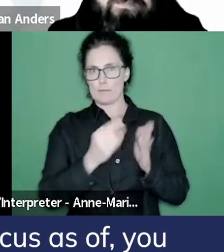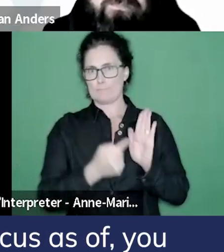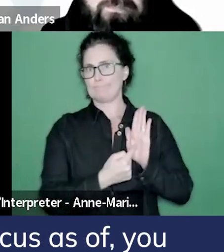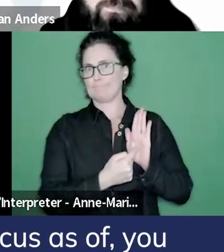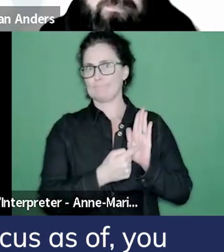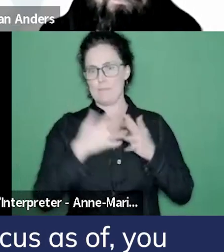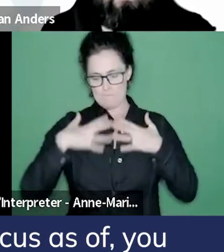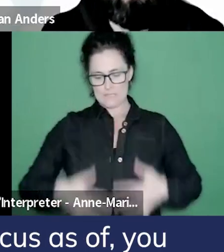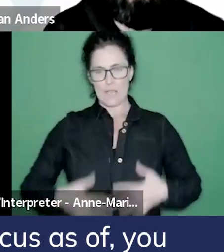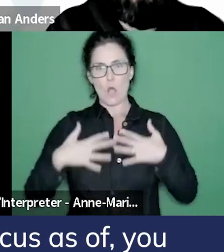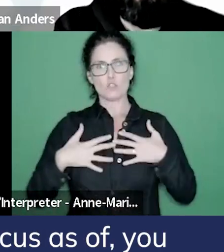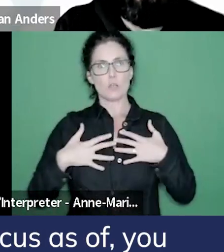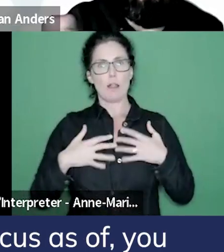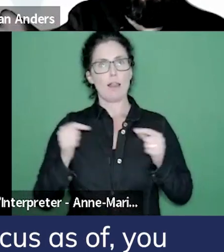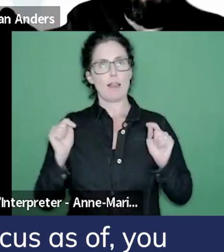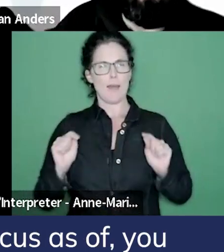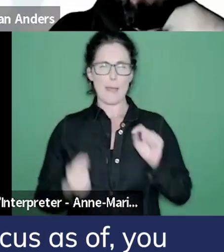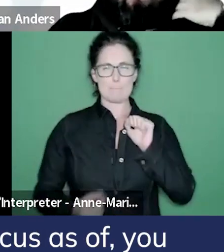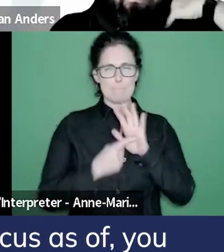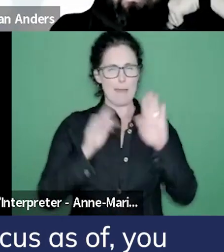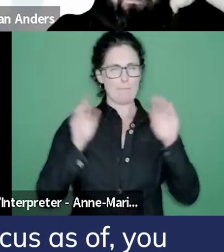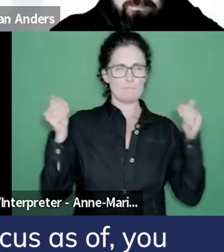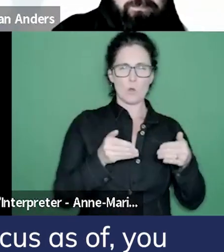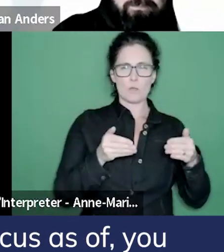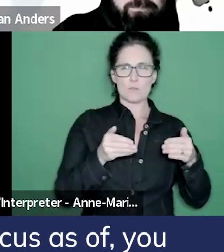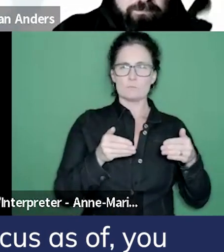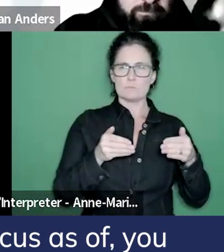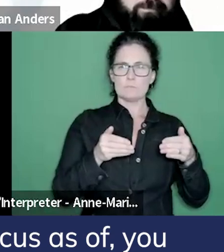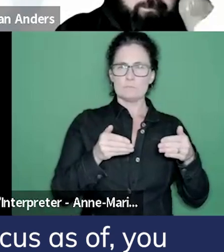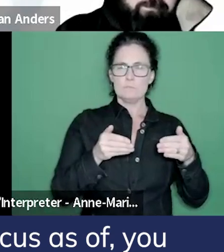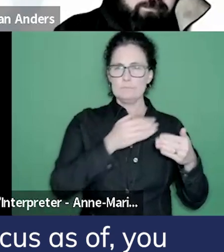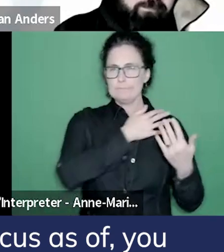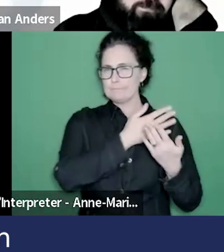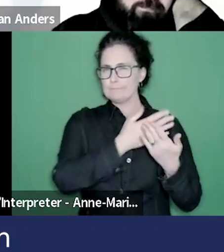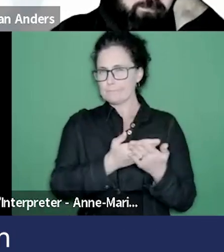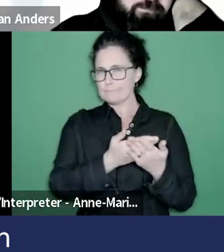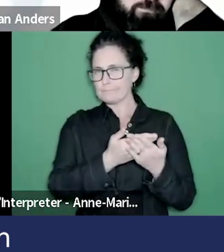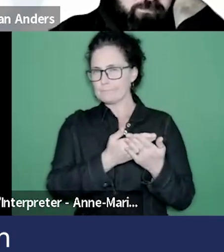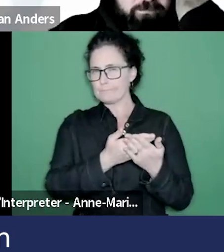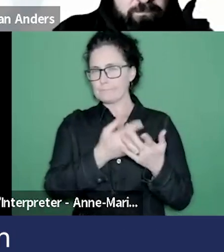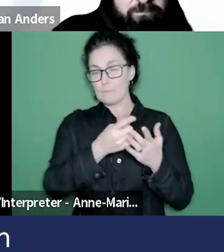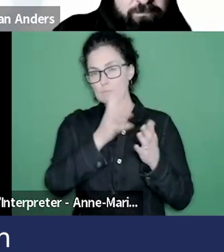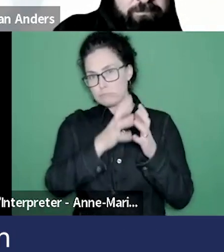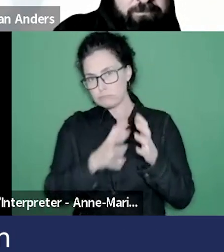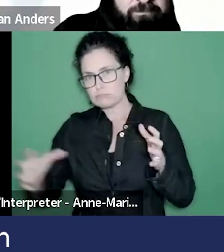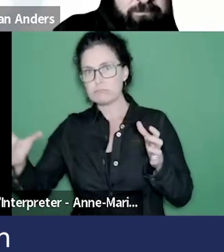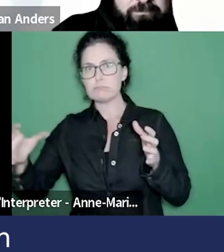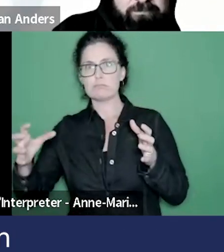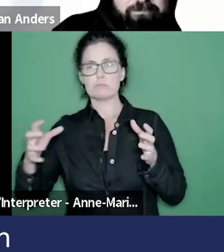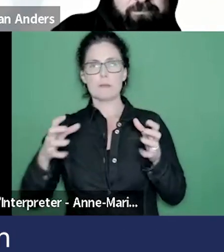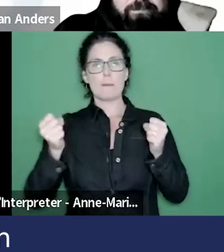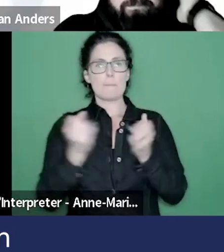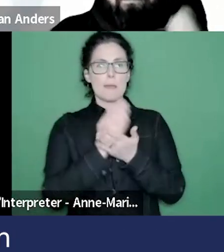the physiological aspect was really the main focus as of recent years. We've expanded that definition to think